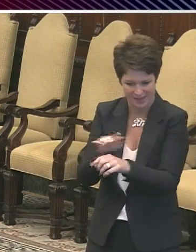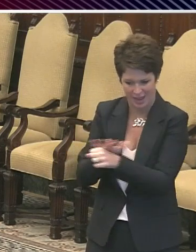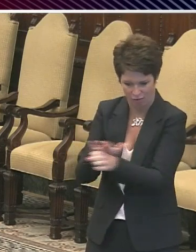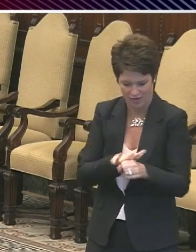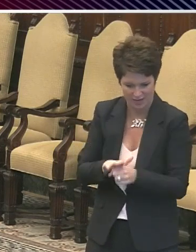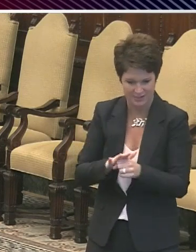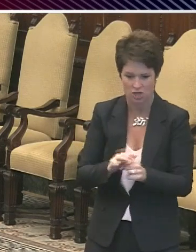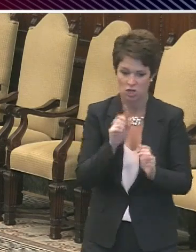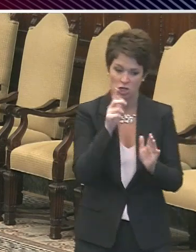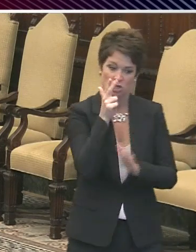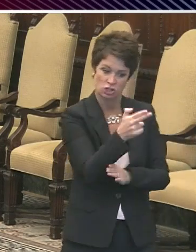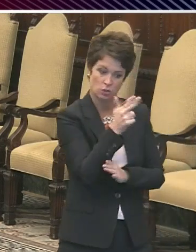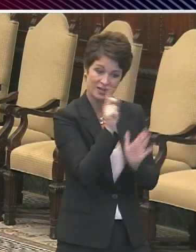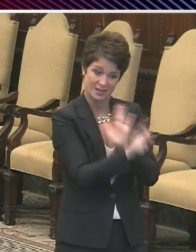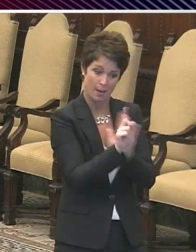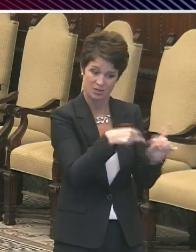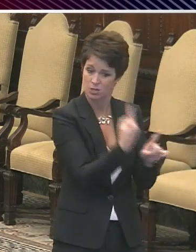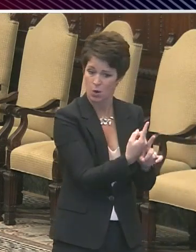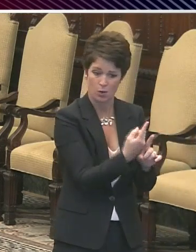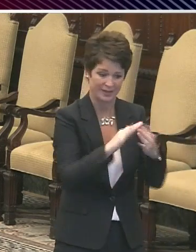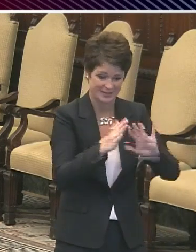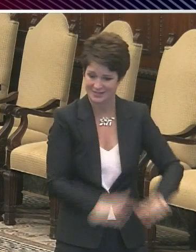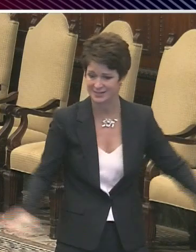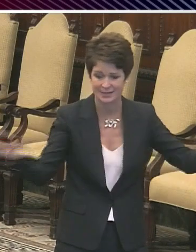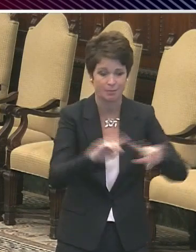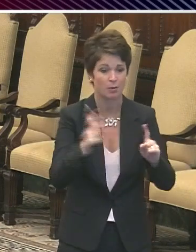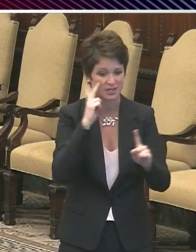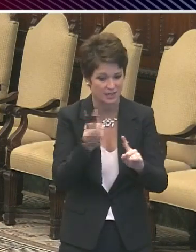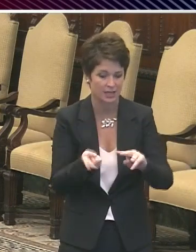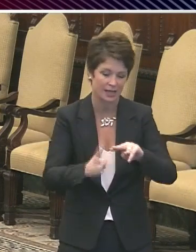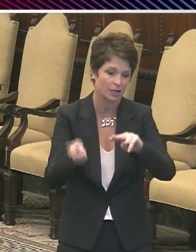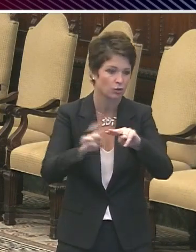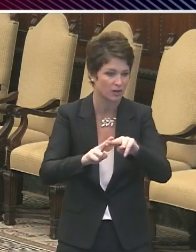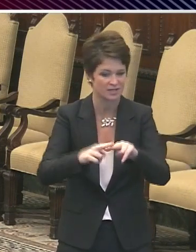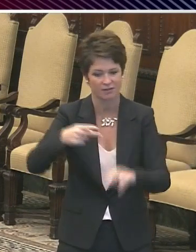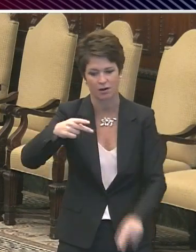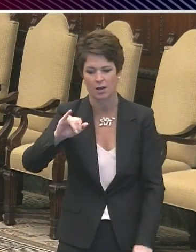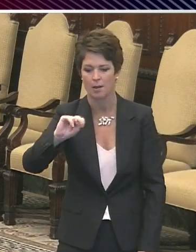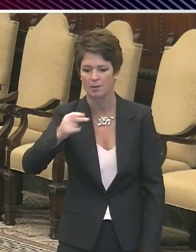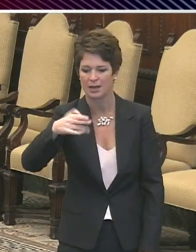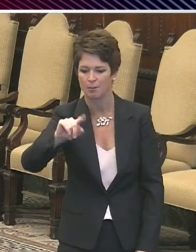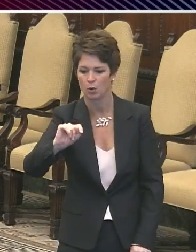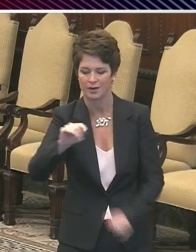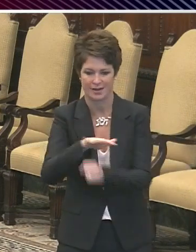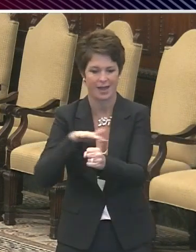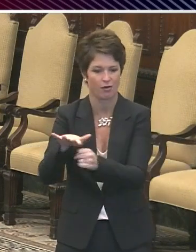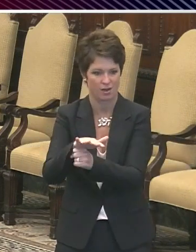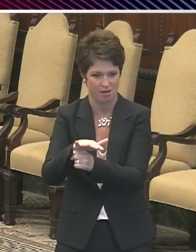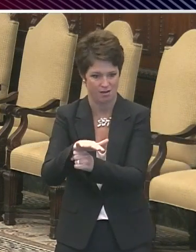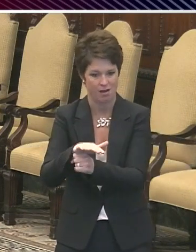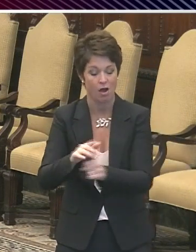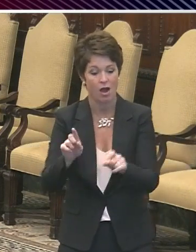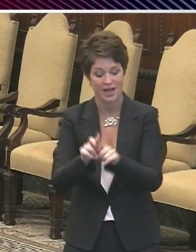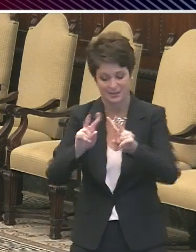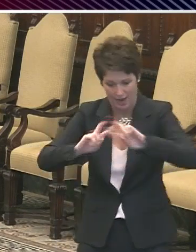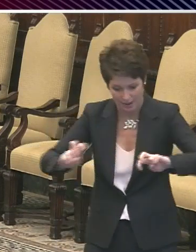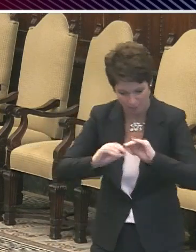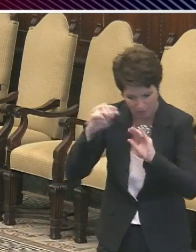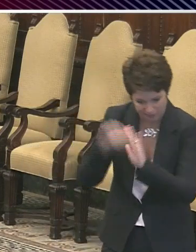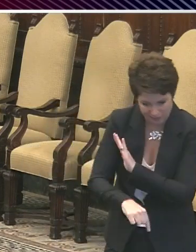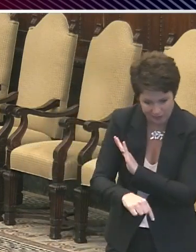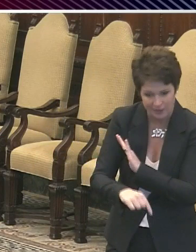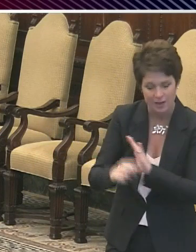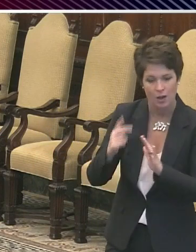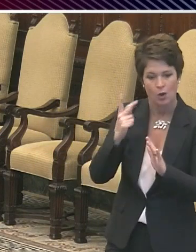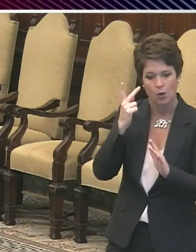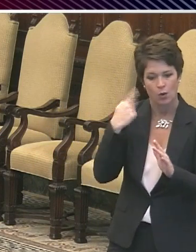in shootings and homicides citywide, but we're seeing an increase in our pinpoint area. And after delving further, we found out that we kind of let our foot